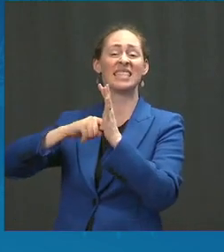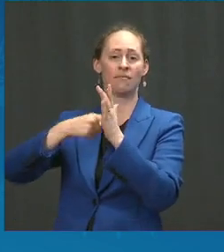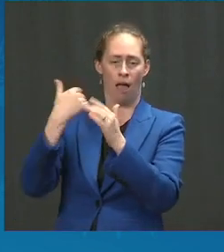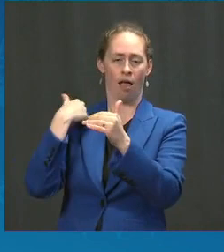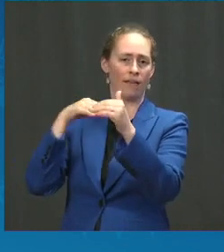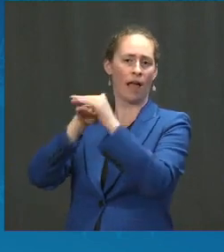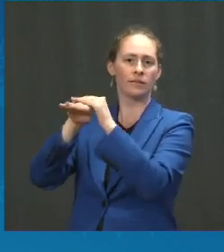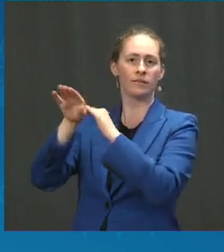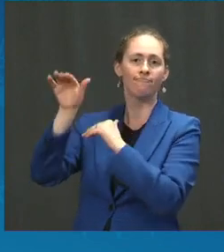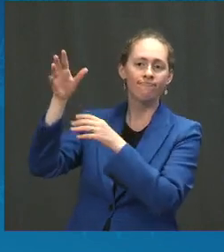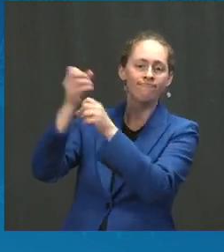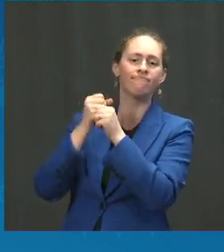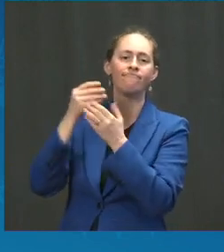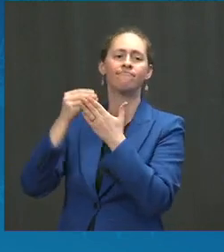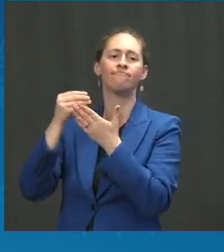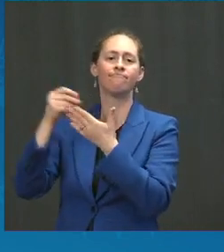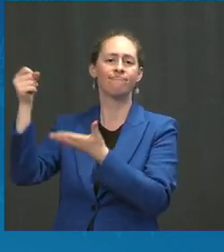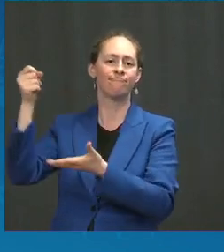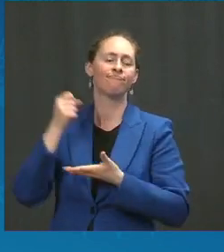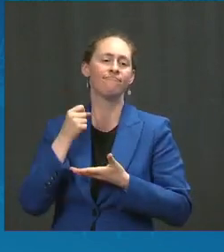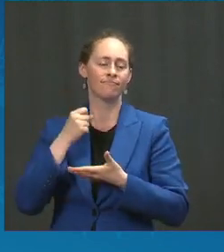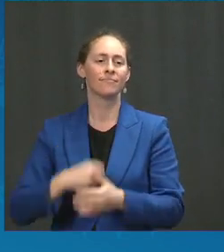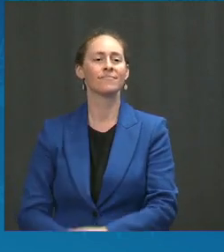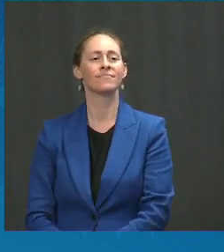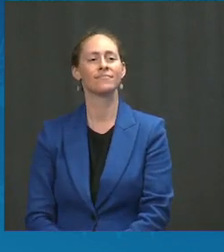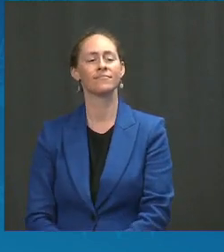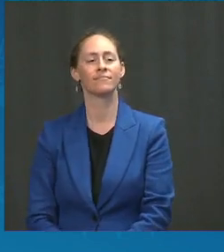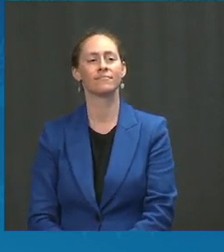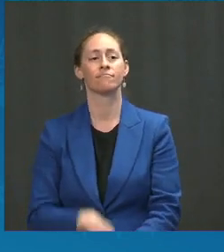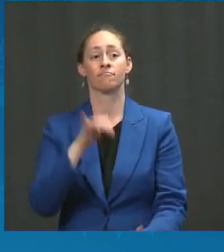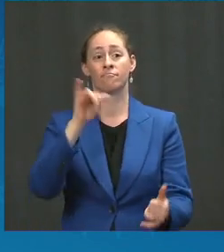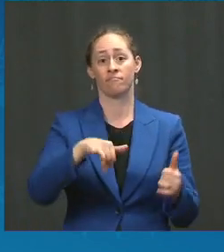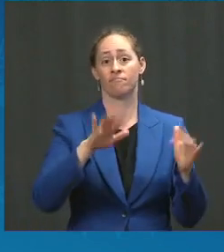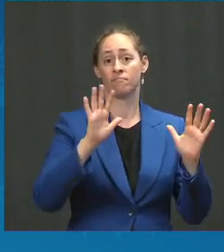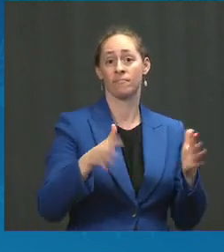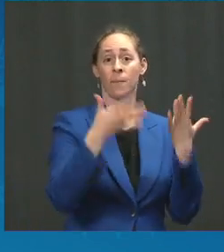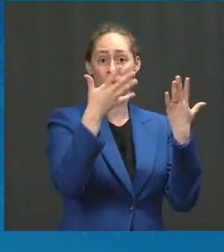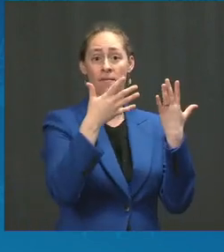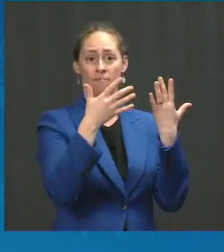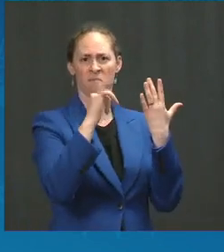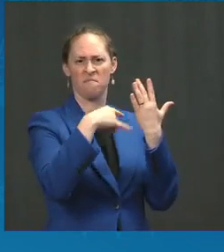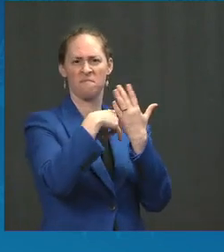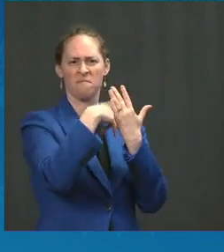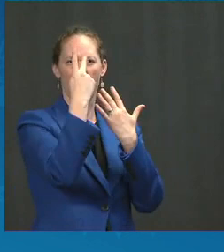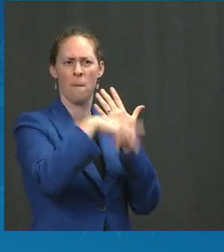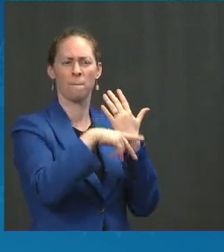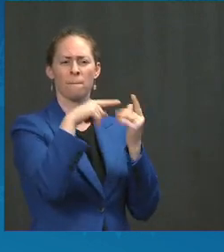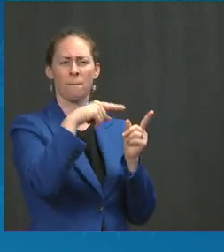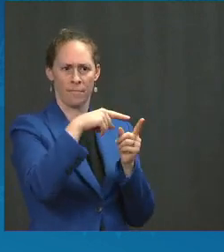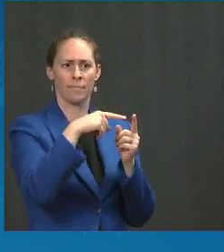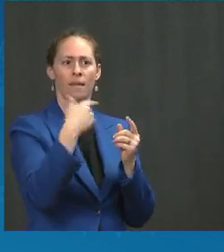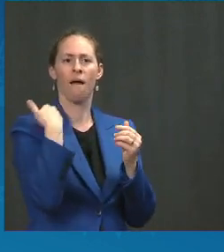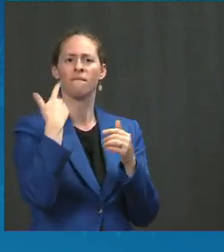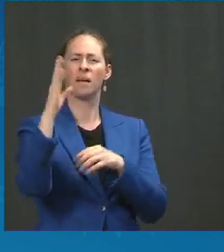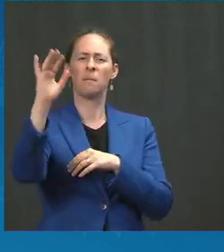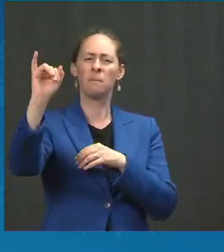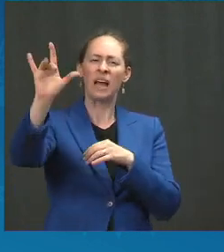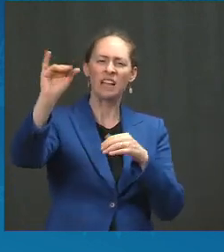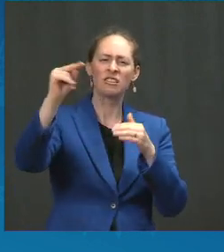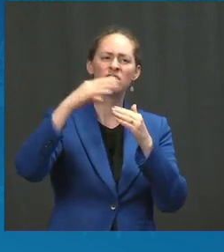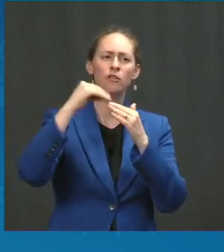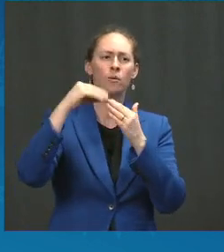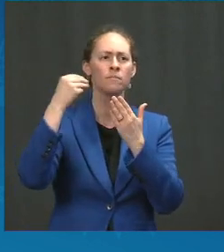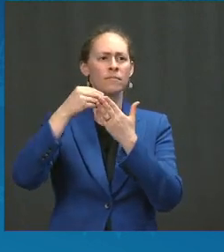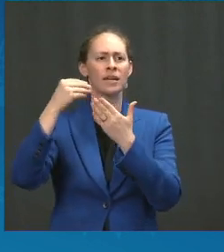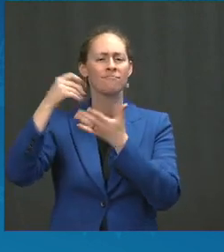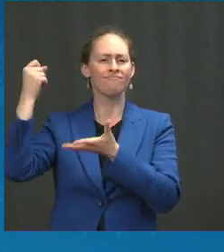invest billions of dollars to support small businesses around access to credit and funding, of course, and research